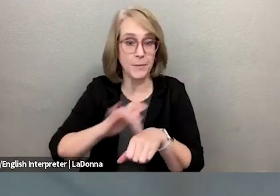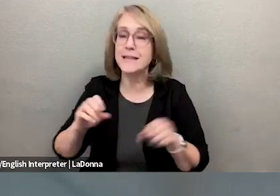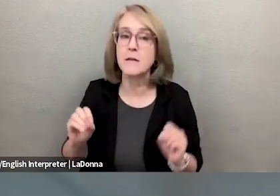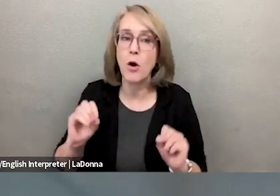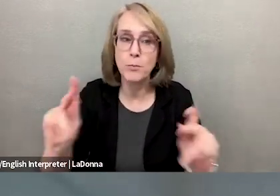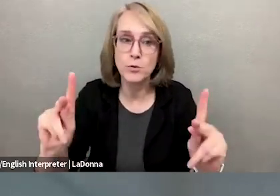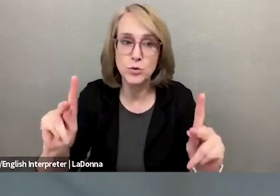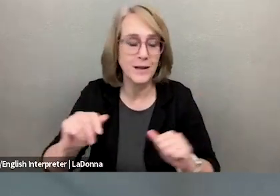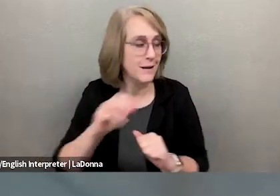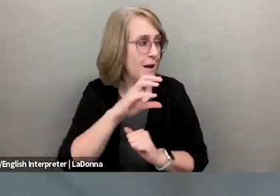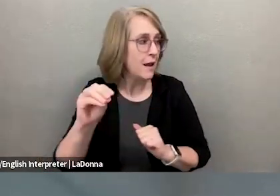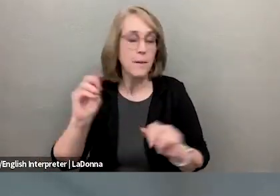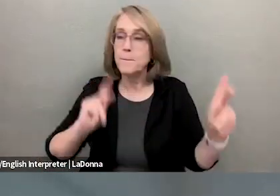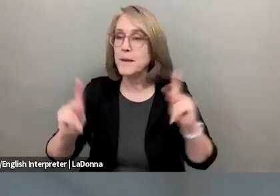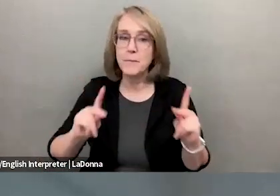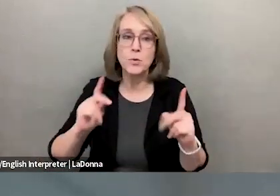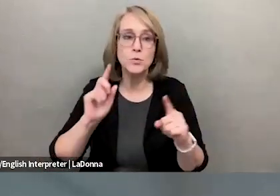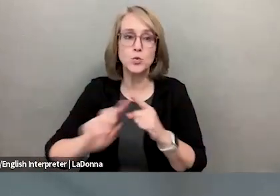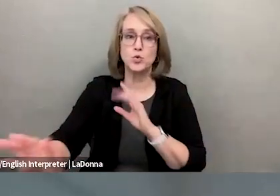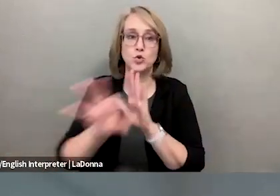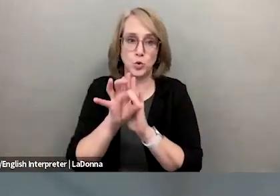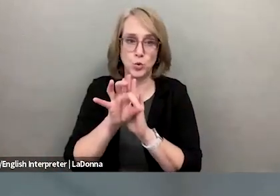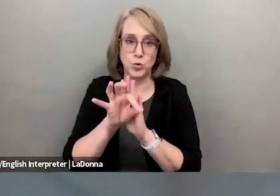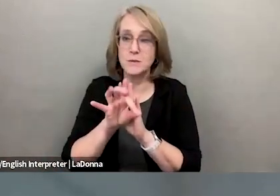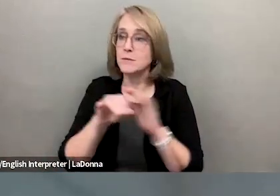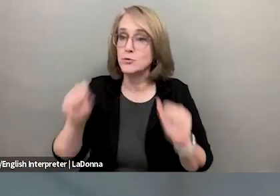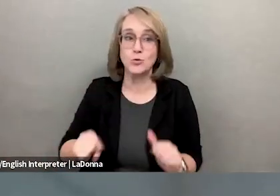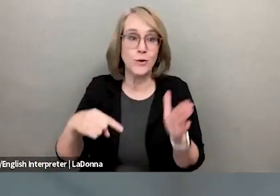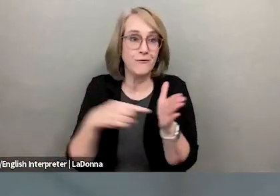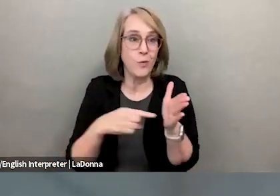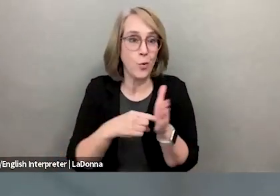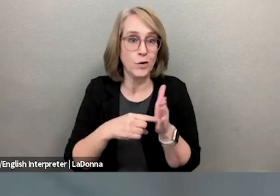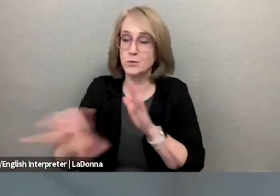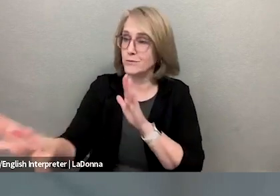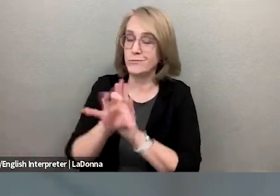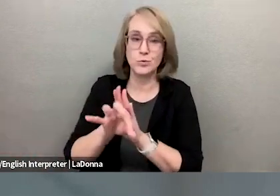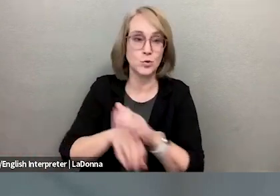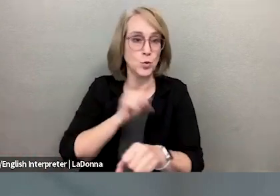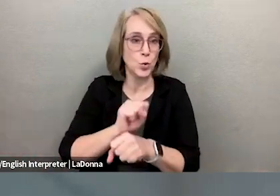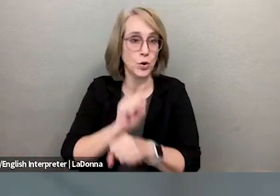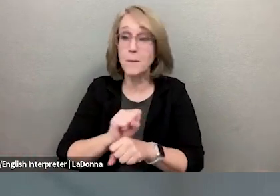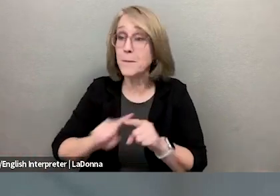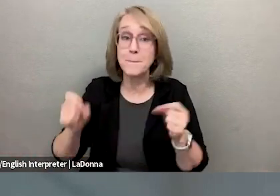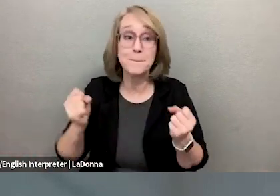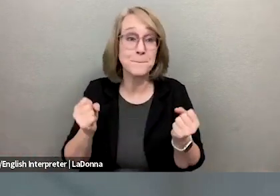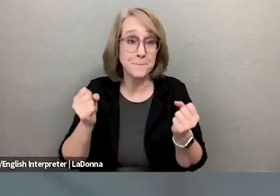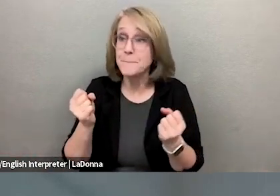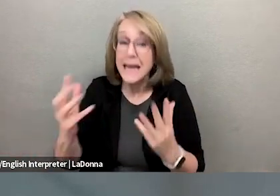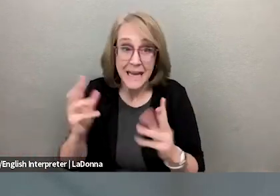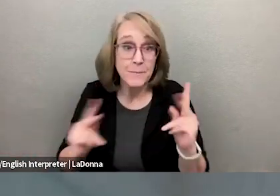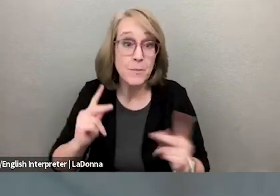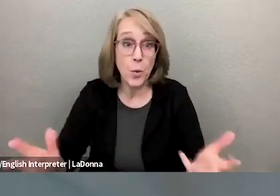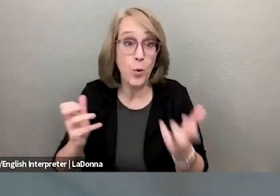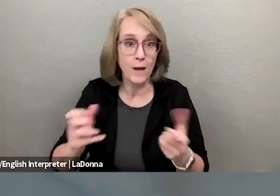and making it possible for people to choose, to be able to afford to choose to do this work that many are called to do.